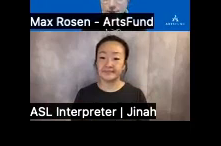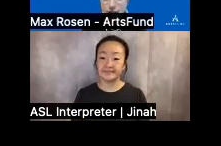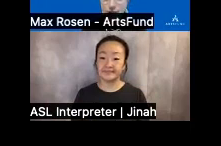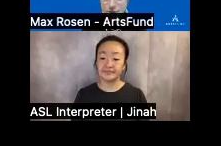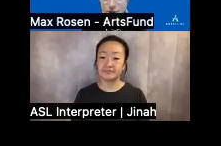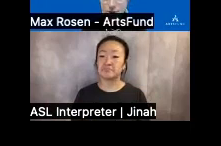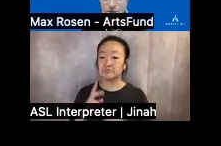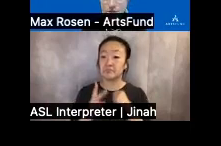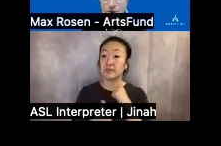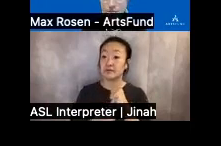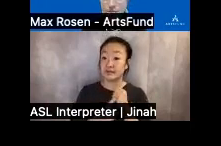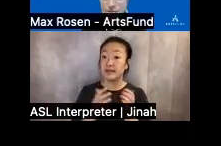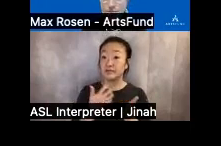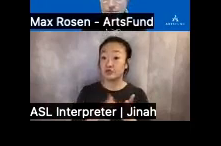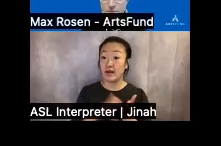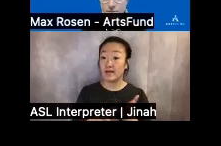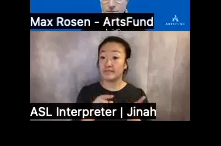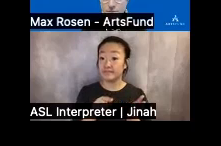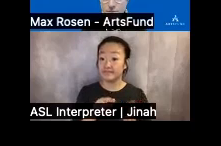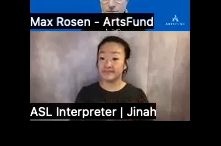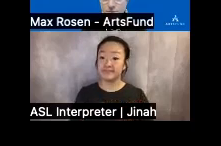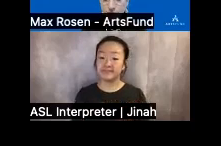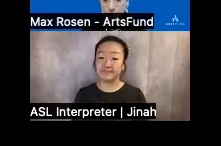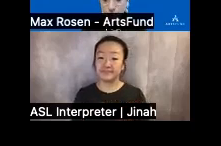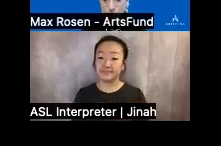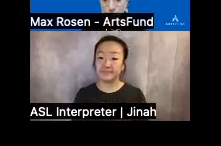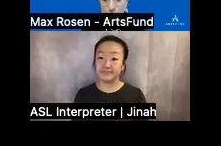save my draft of this form.